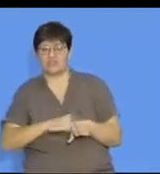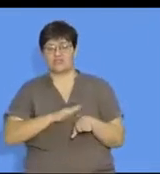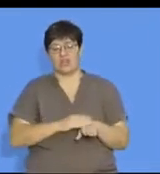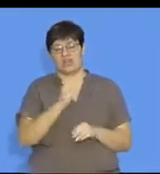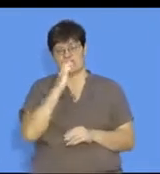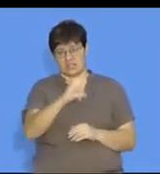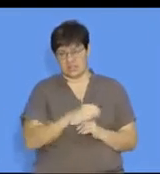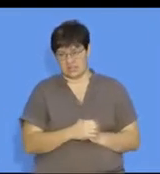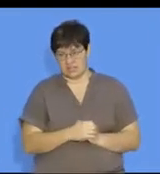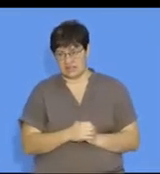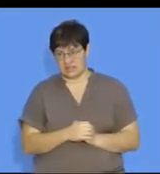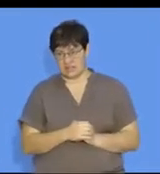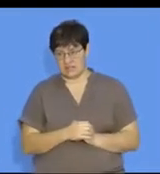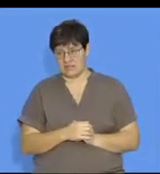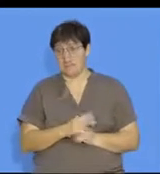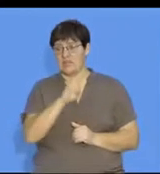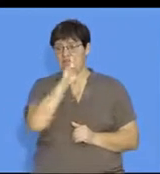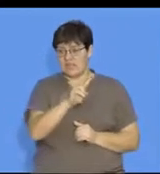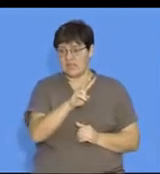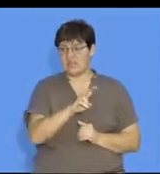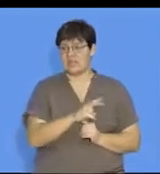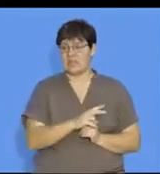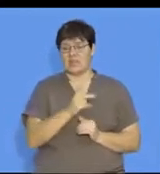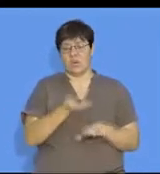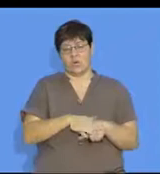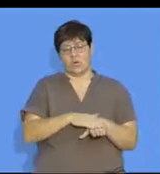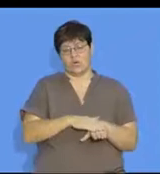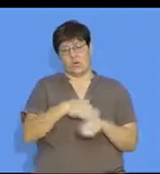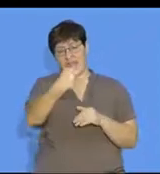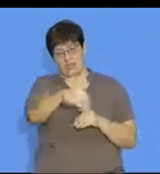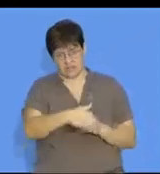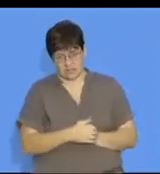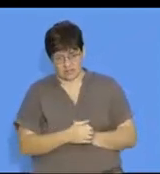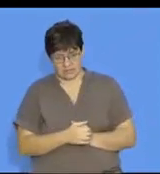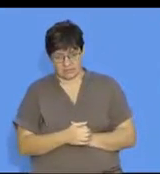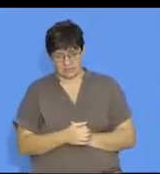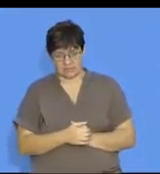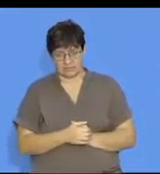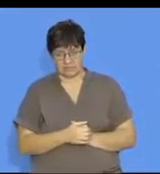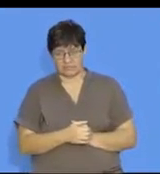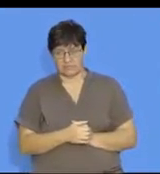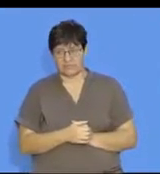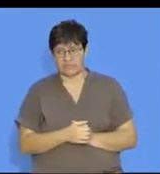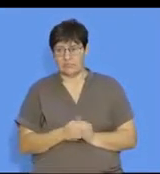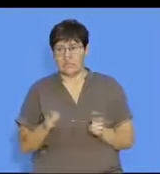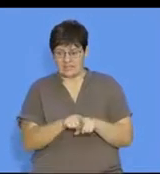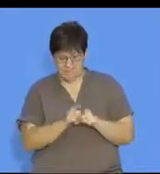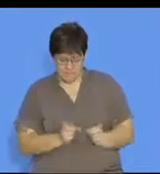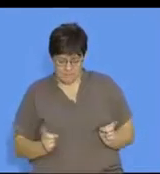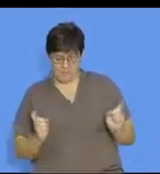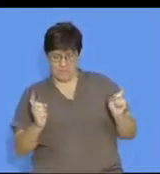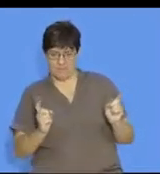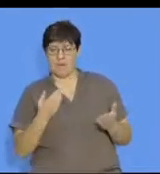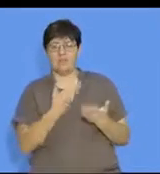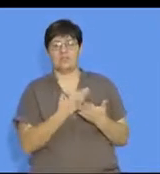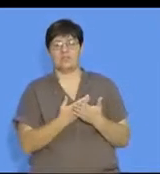of charge. That's our V load, or in other words, this is our V external, right? Okay, and then across the light bulb, we've got the